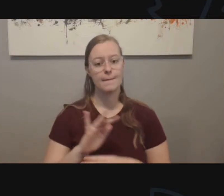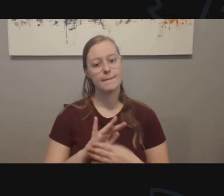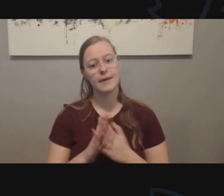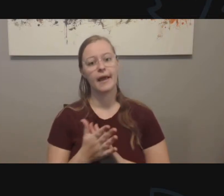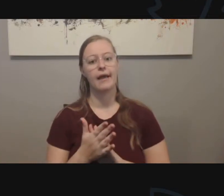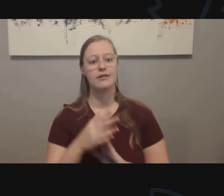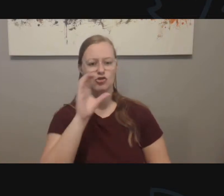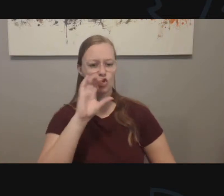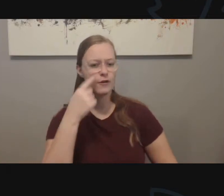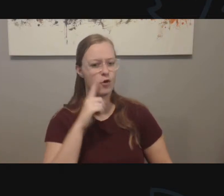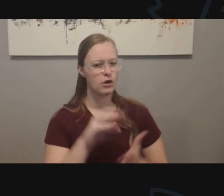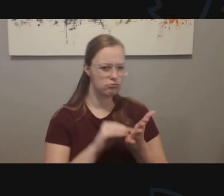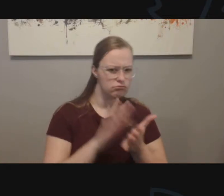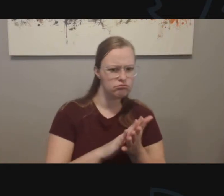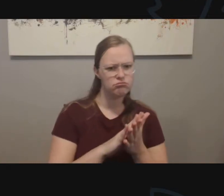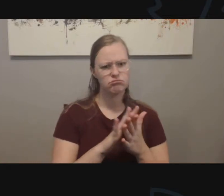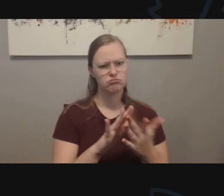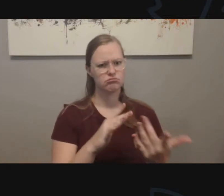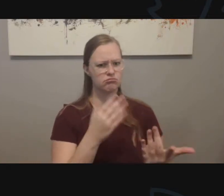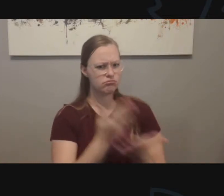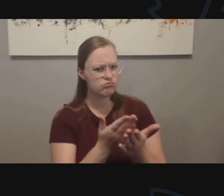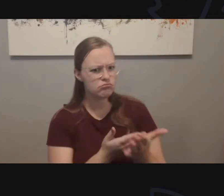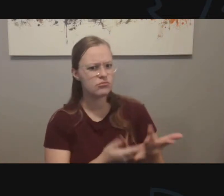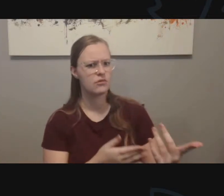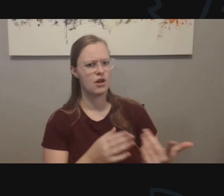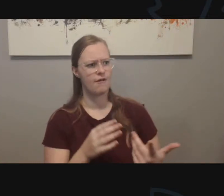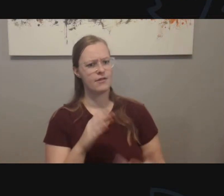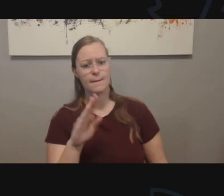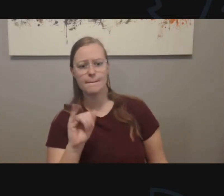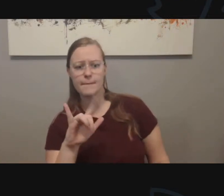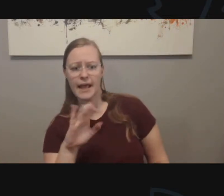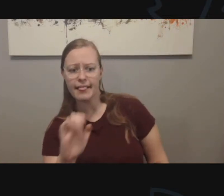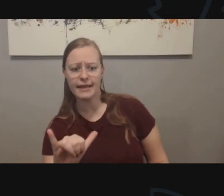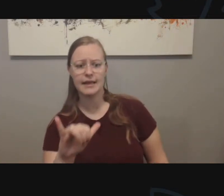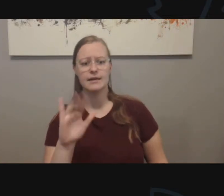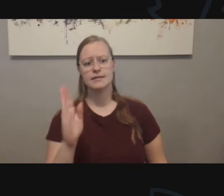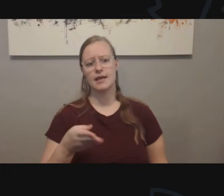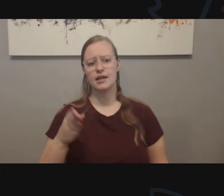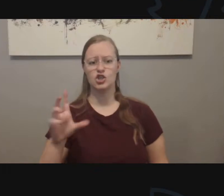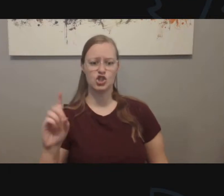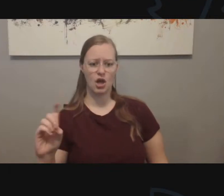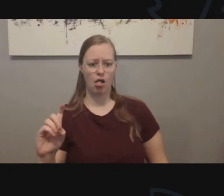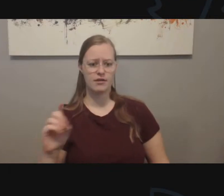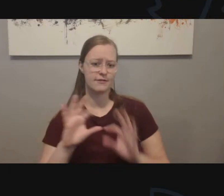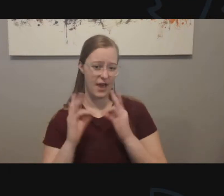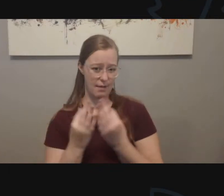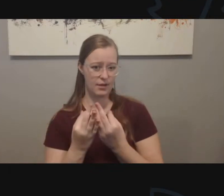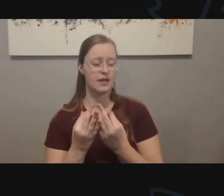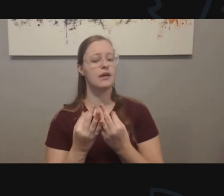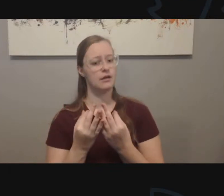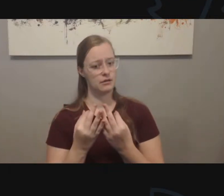documentary evidence of the remarkable Bailey family that created Frederick Douglass.